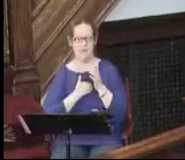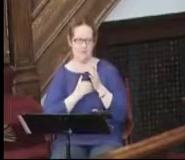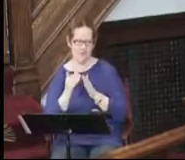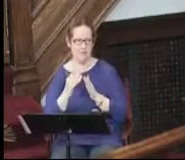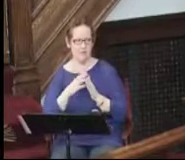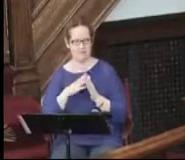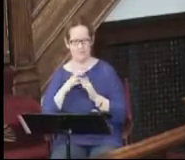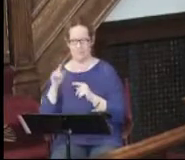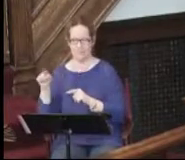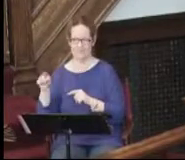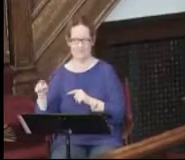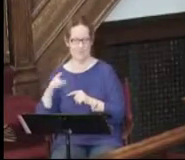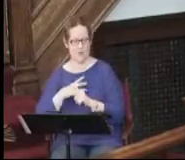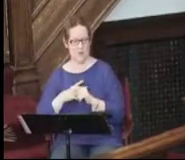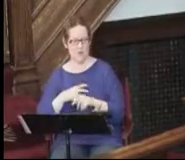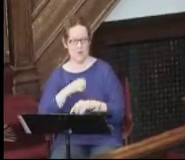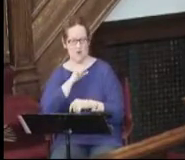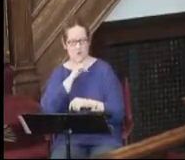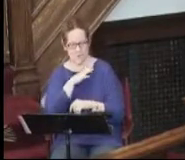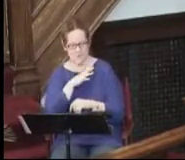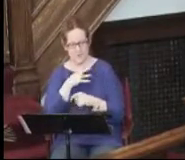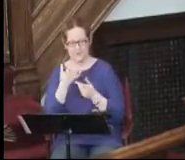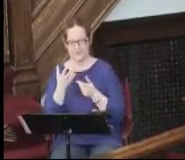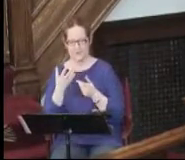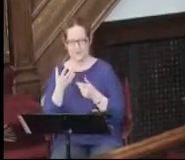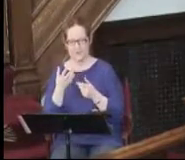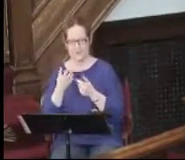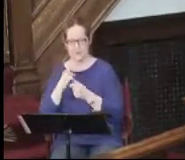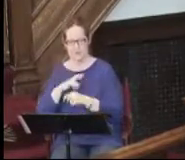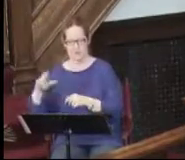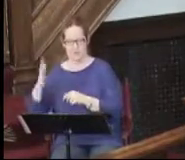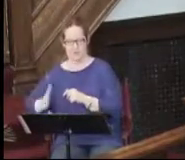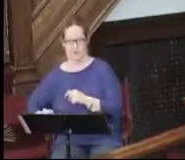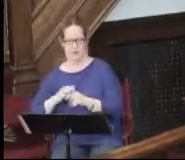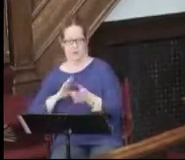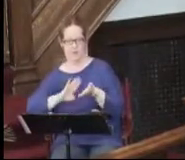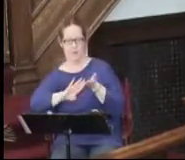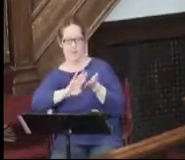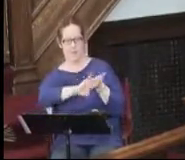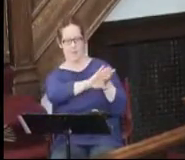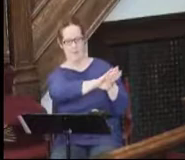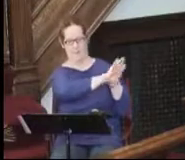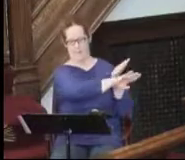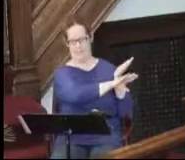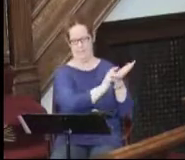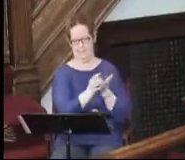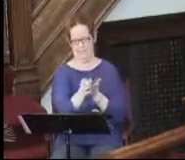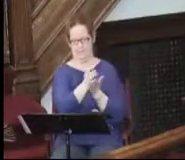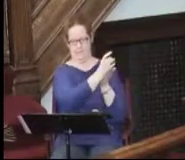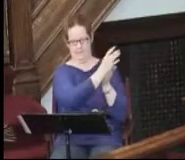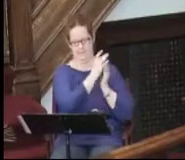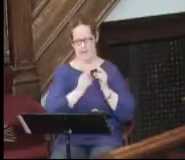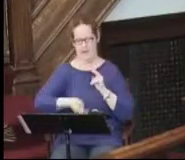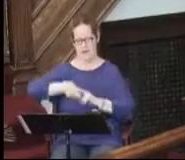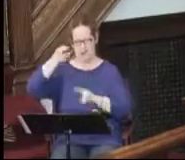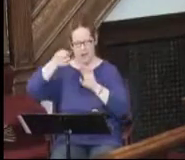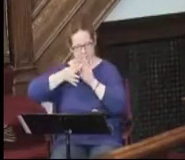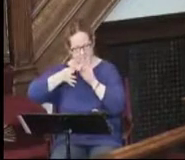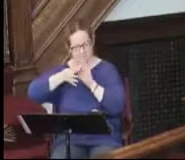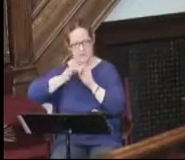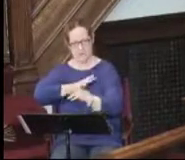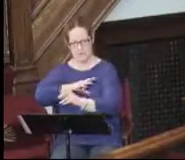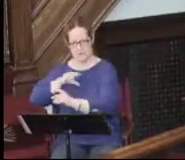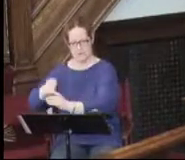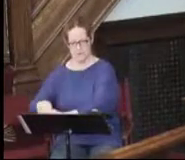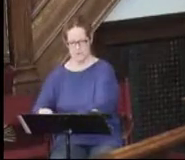they faced corruption, fundamentalism, and exclusionary practices of high fees in order to